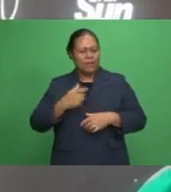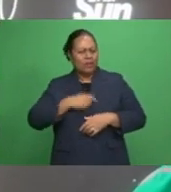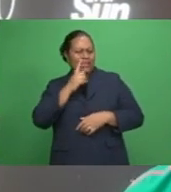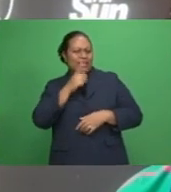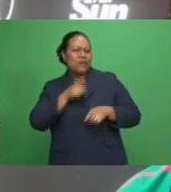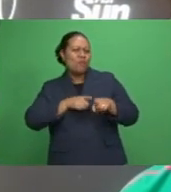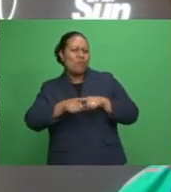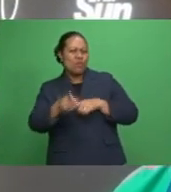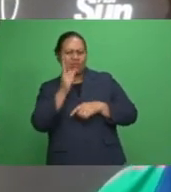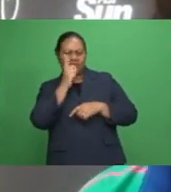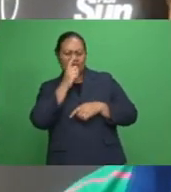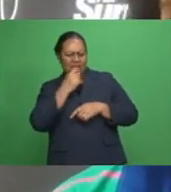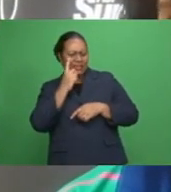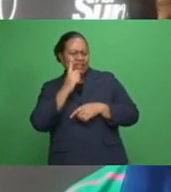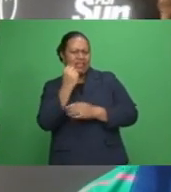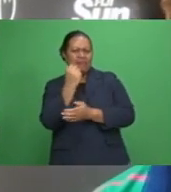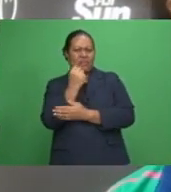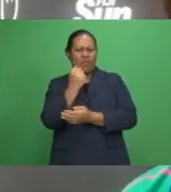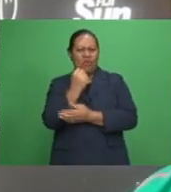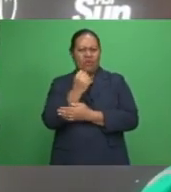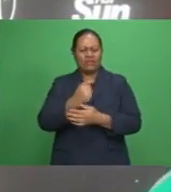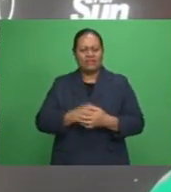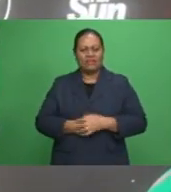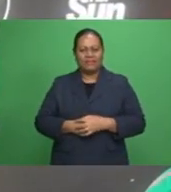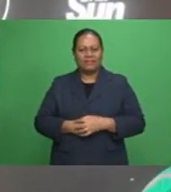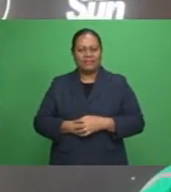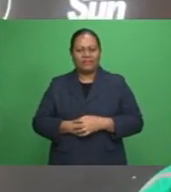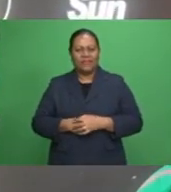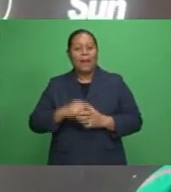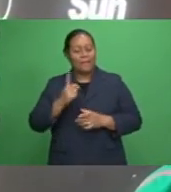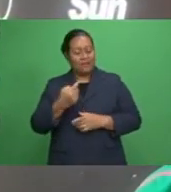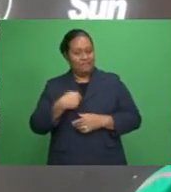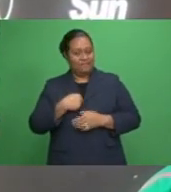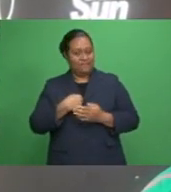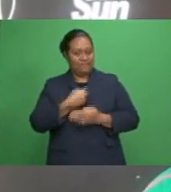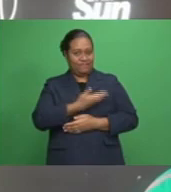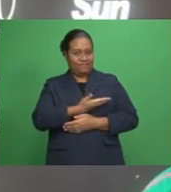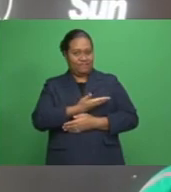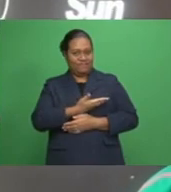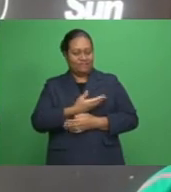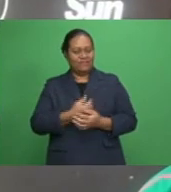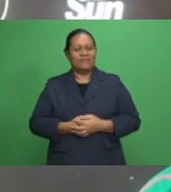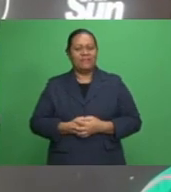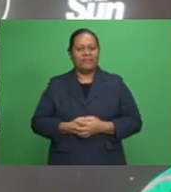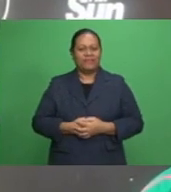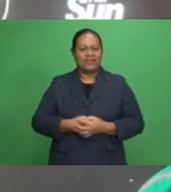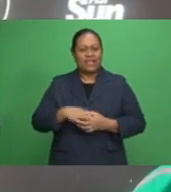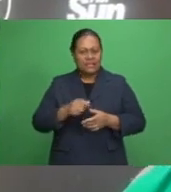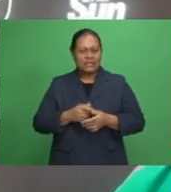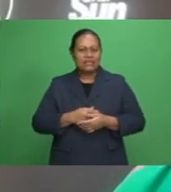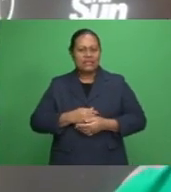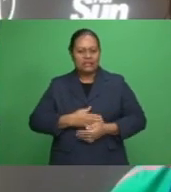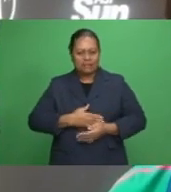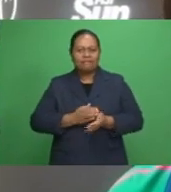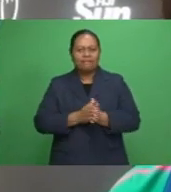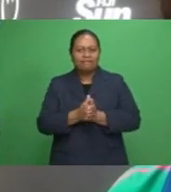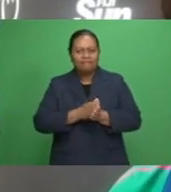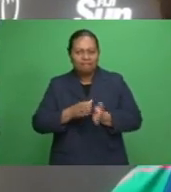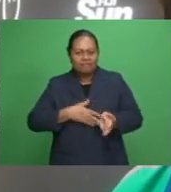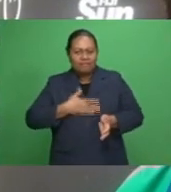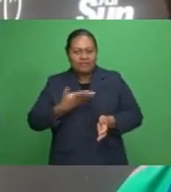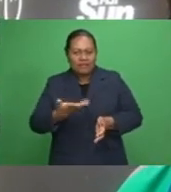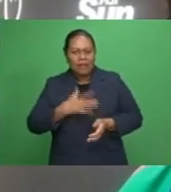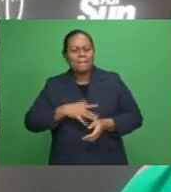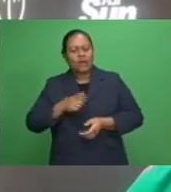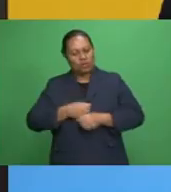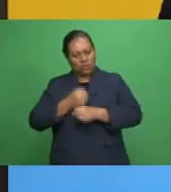they find rugby as a hard sport, but for me it's not, because it's a passion and a talent that God has